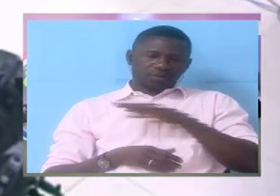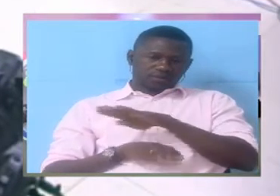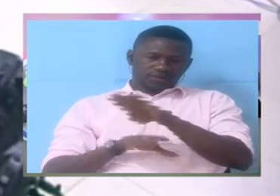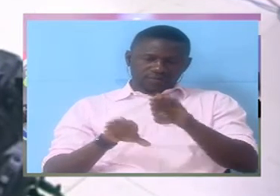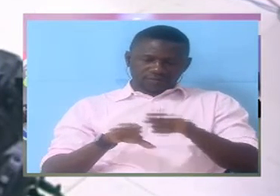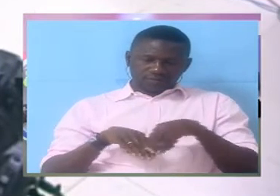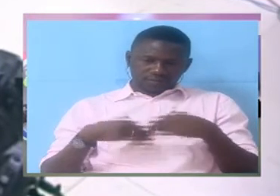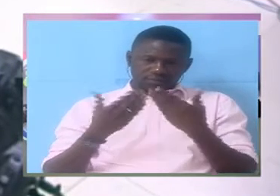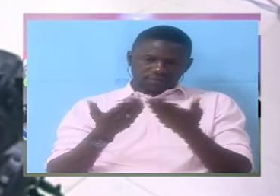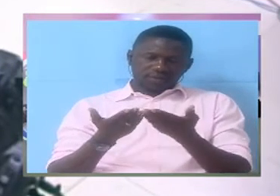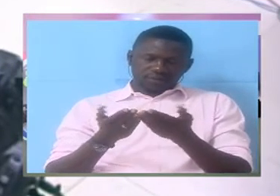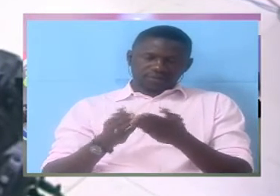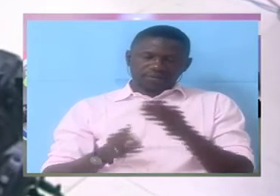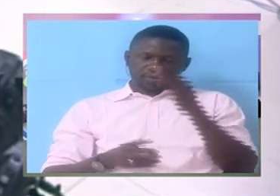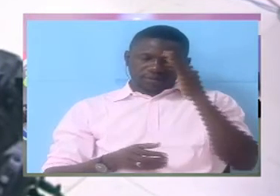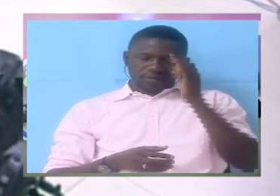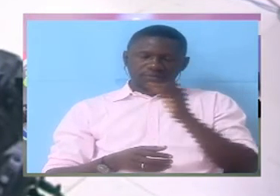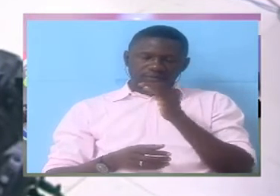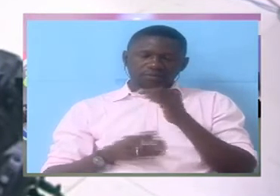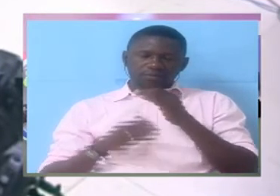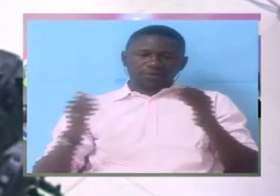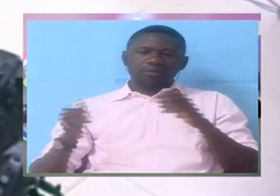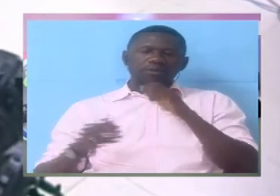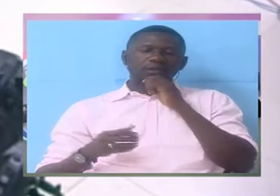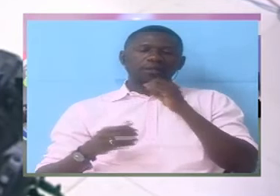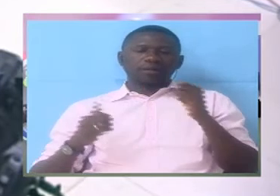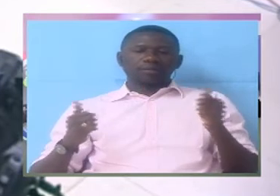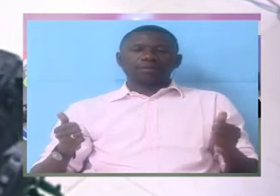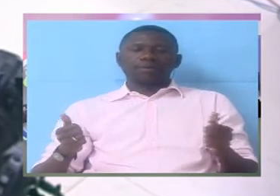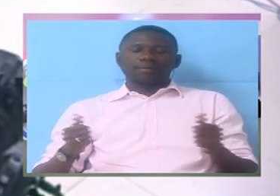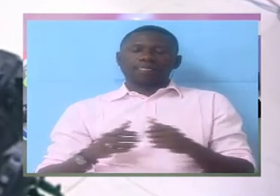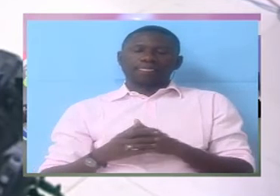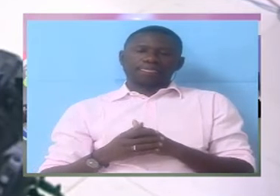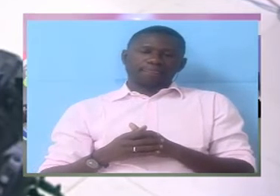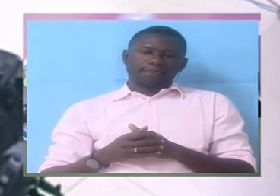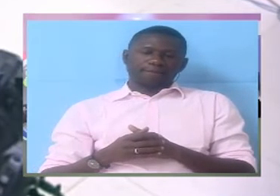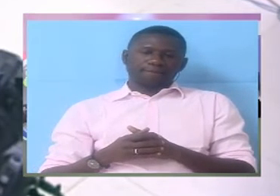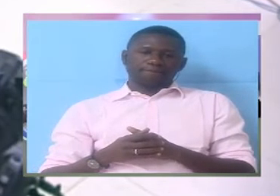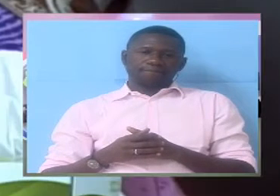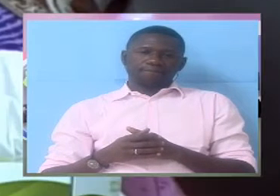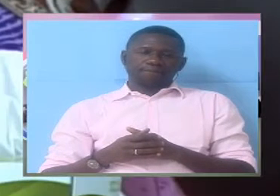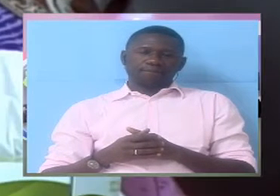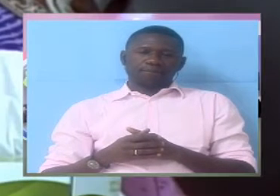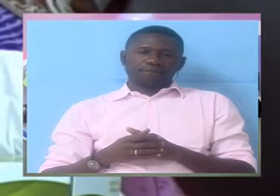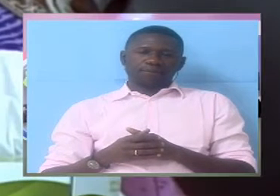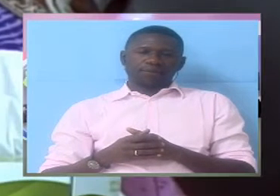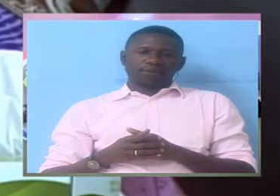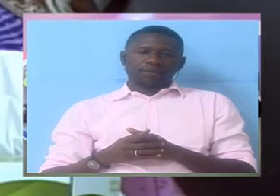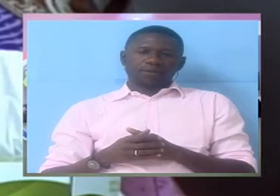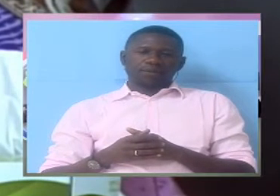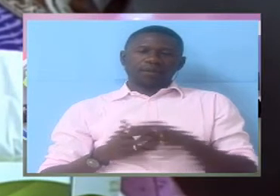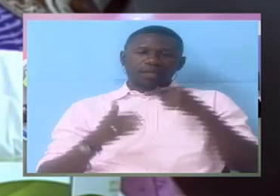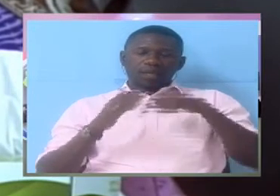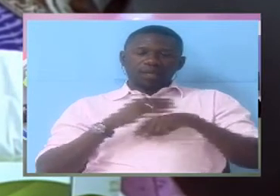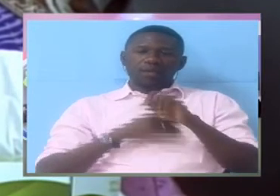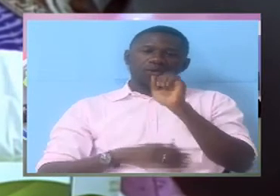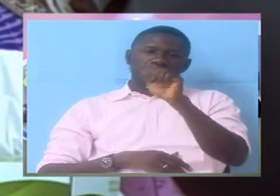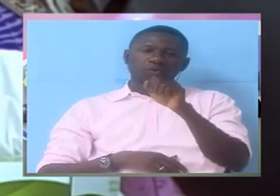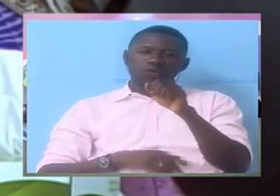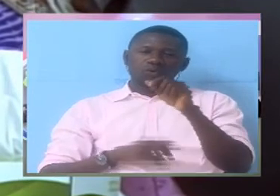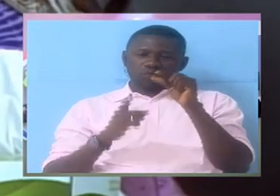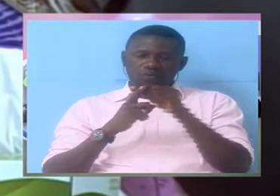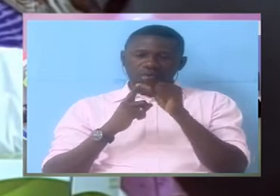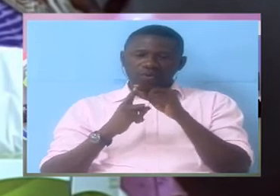Thank you very much, Chairman. Komisona sambale kane nyinka ako Chairman inumbara. Salimina ila kuma kangoto nimbari memba